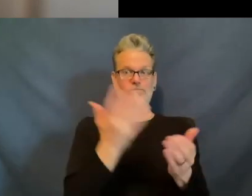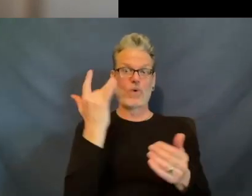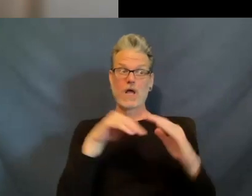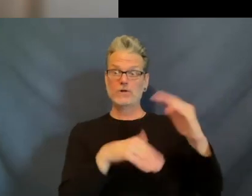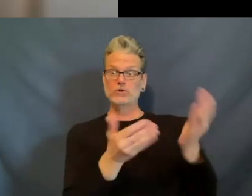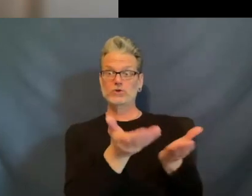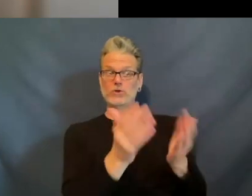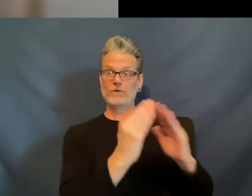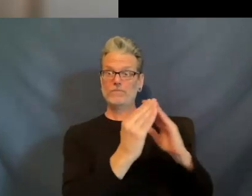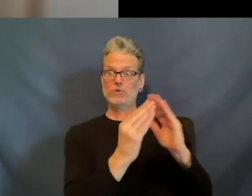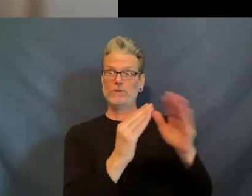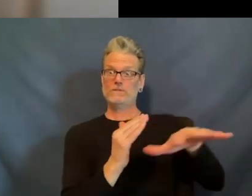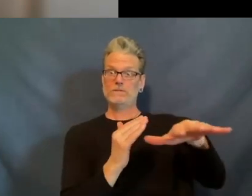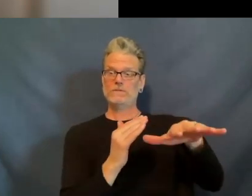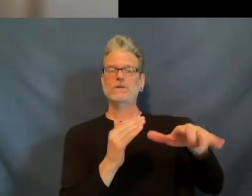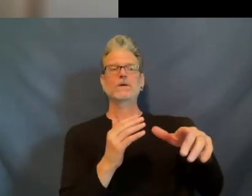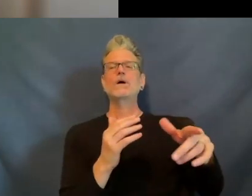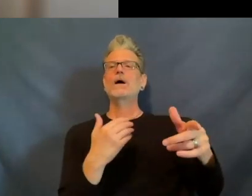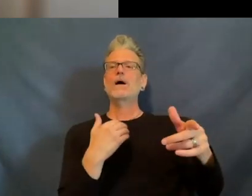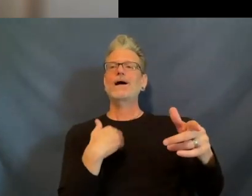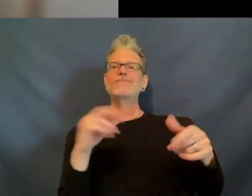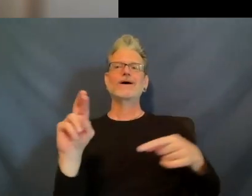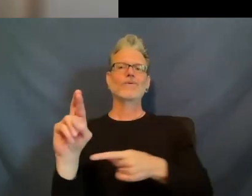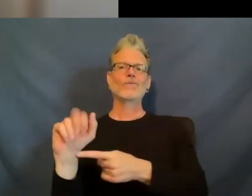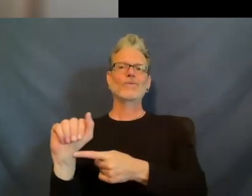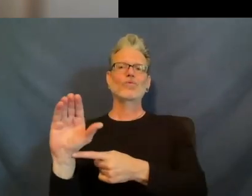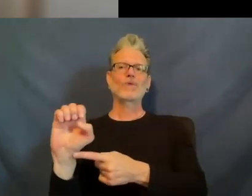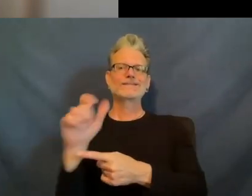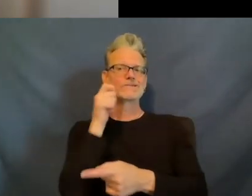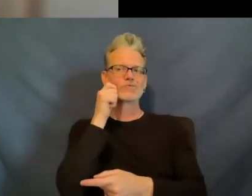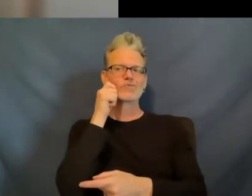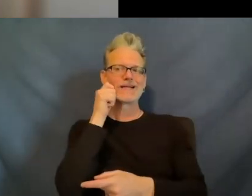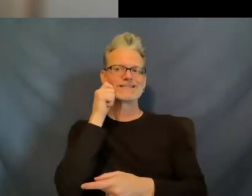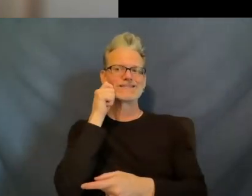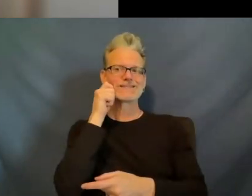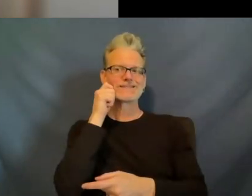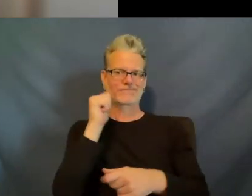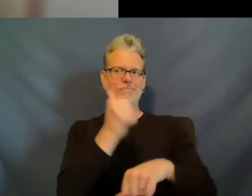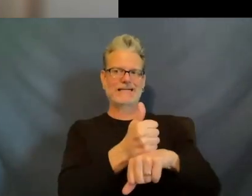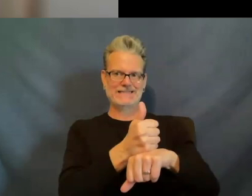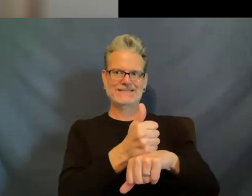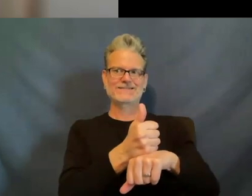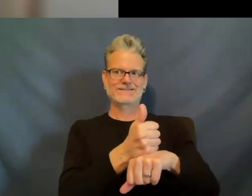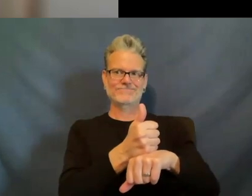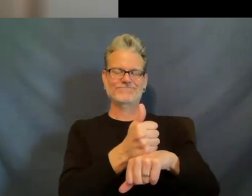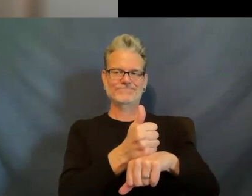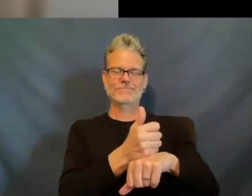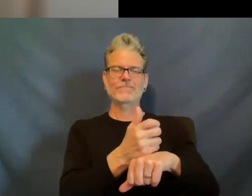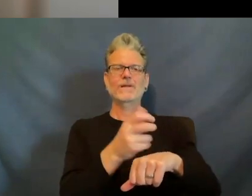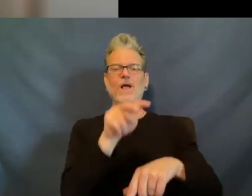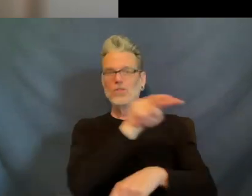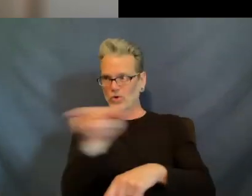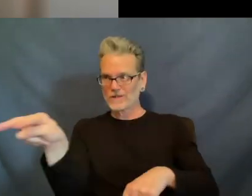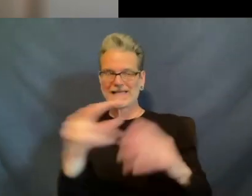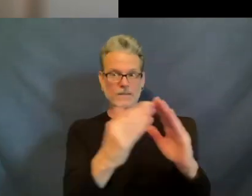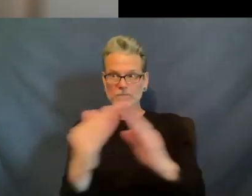historically provided a race-based thought behind it. And when looking at these communities, it cannot be